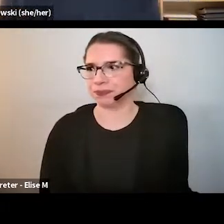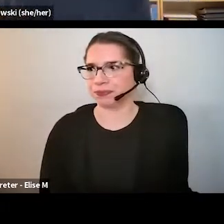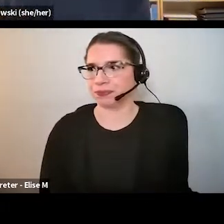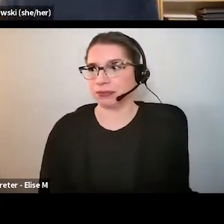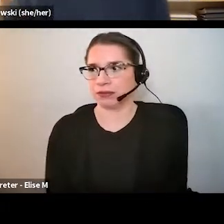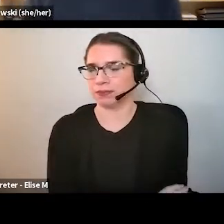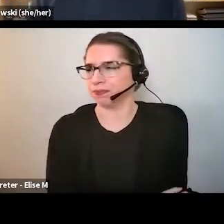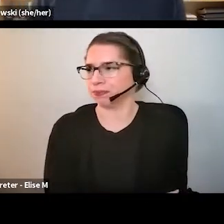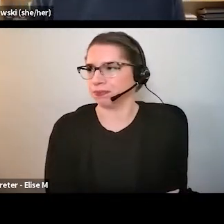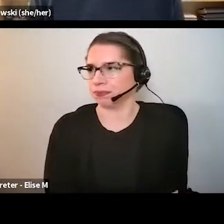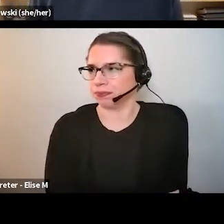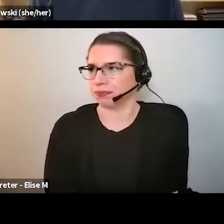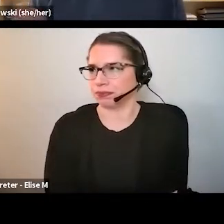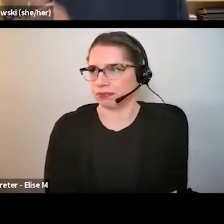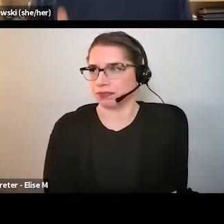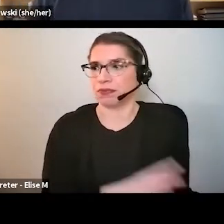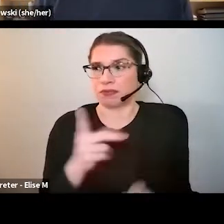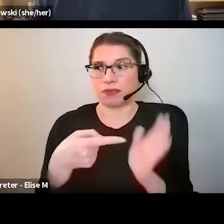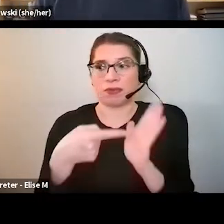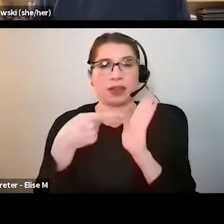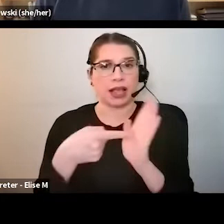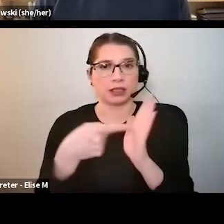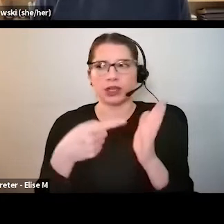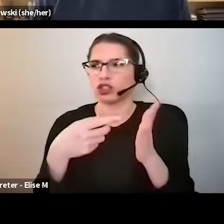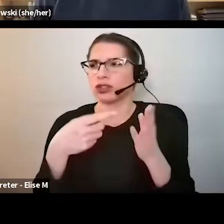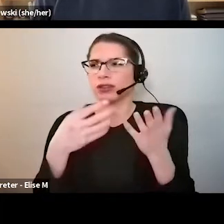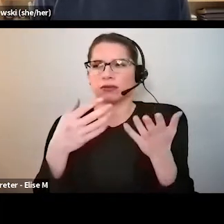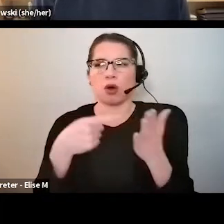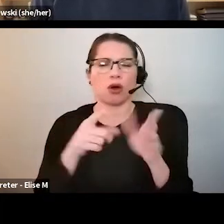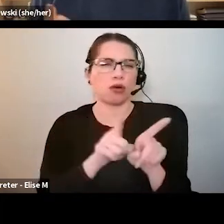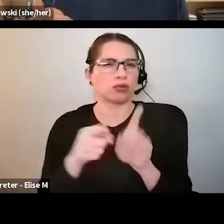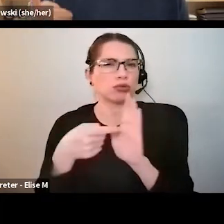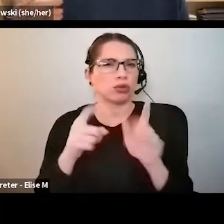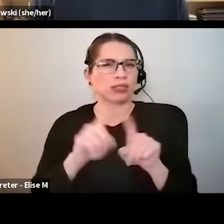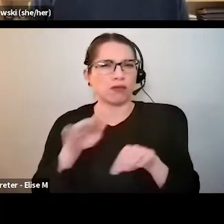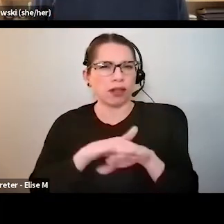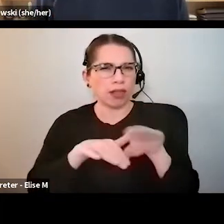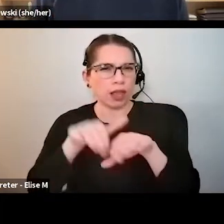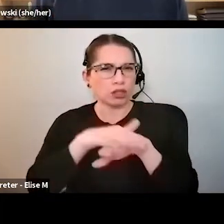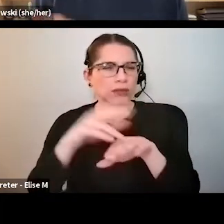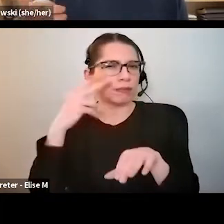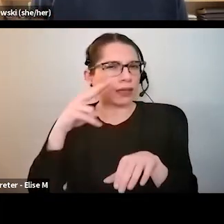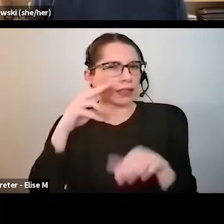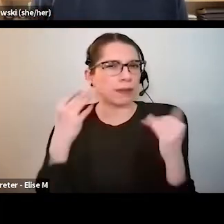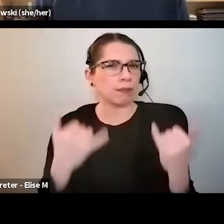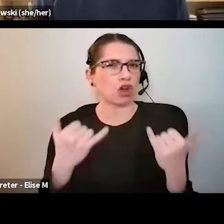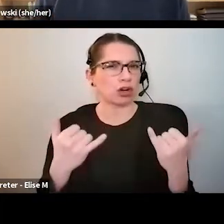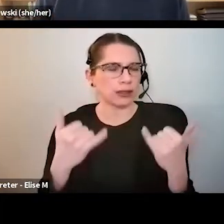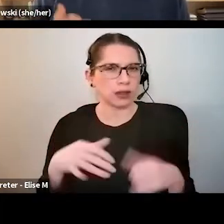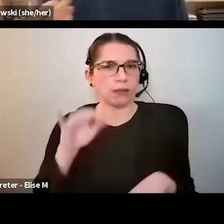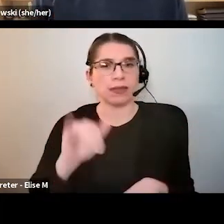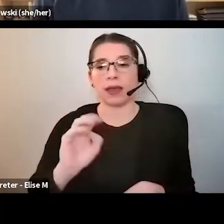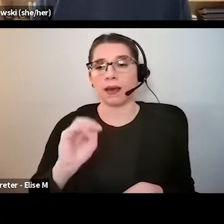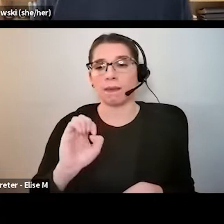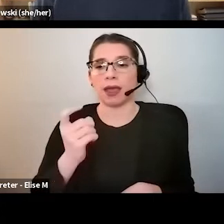The exhibition also reveals the multiple layers of Mexican modernism. Well, the Mexicanidad ideology